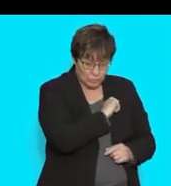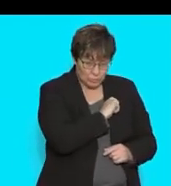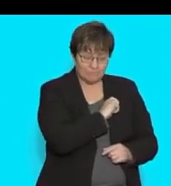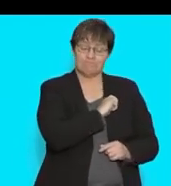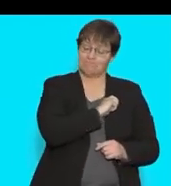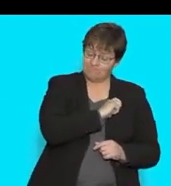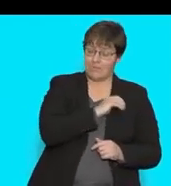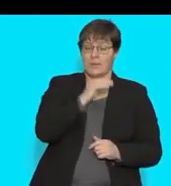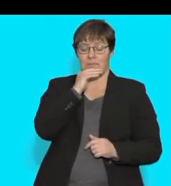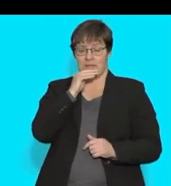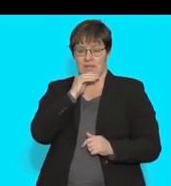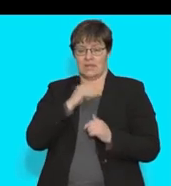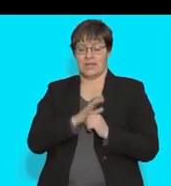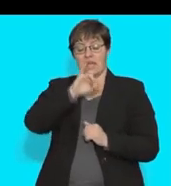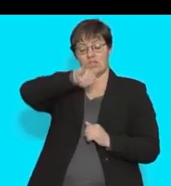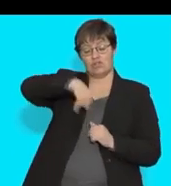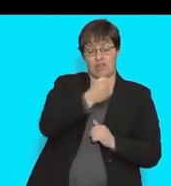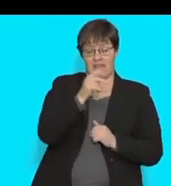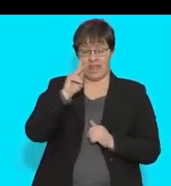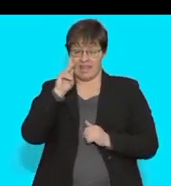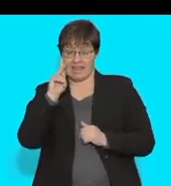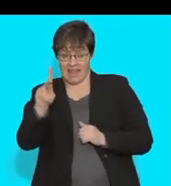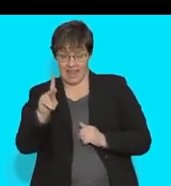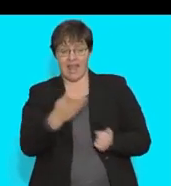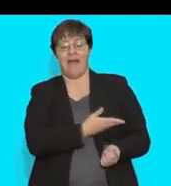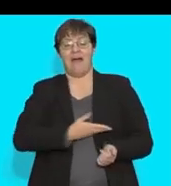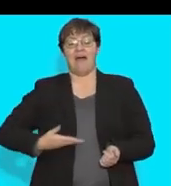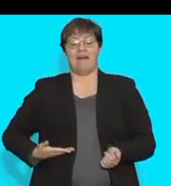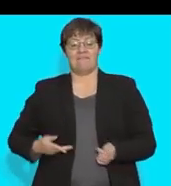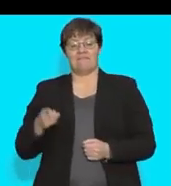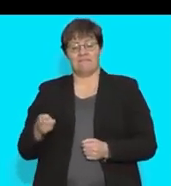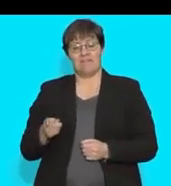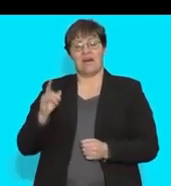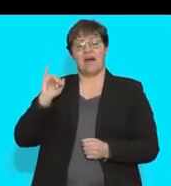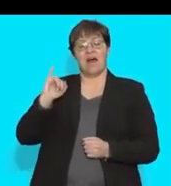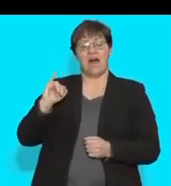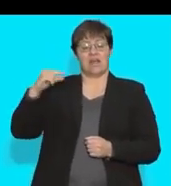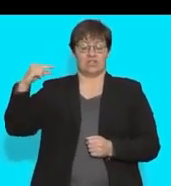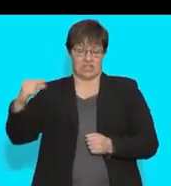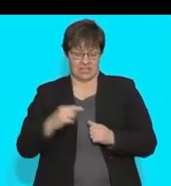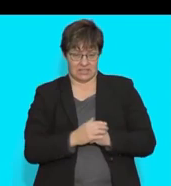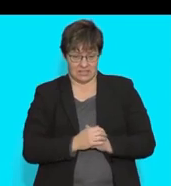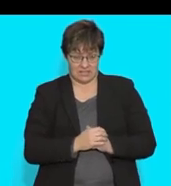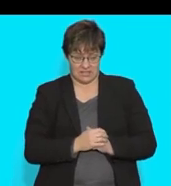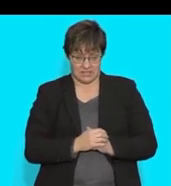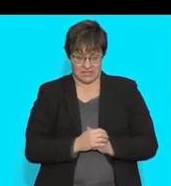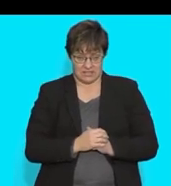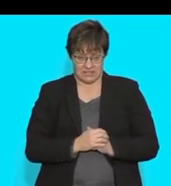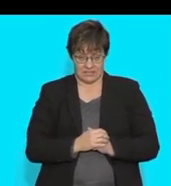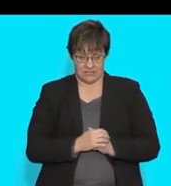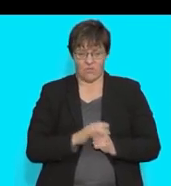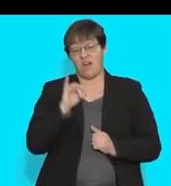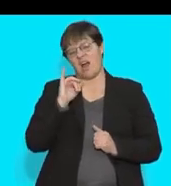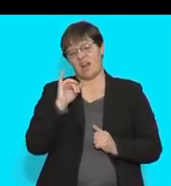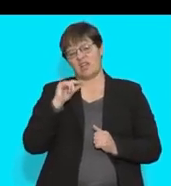it then means that Jk is half of Ig, right? Or